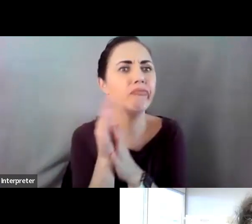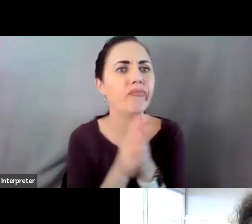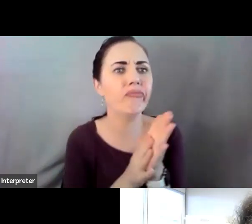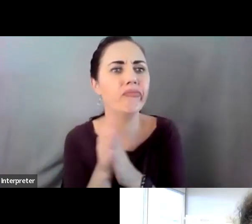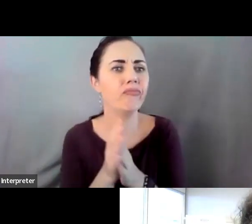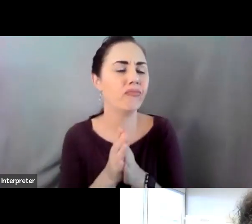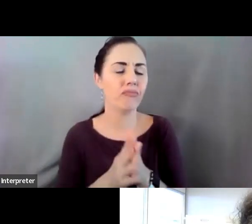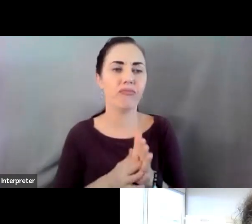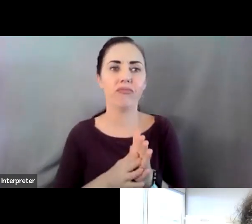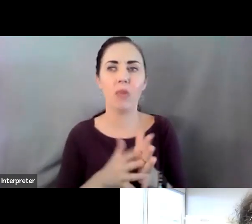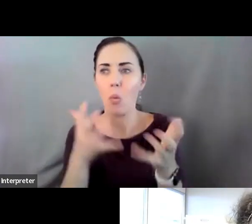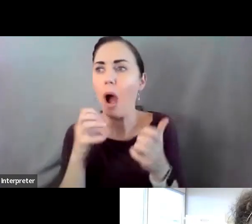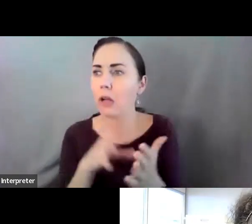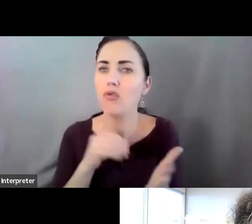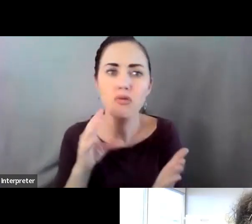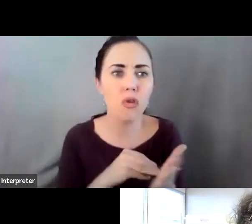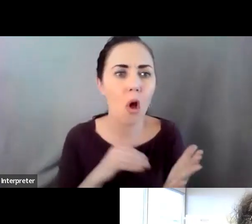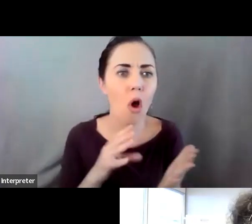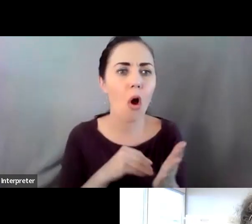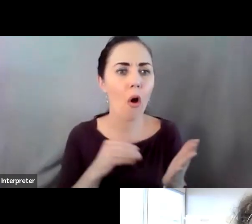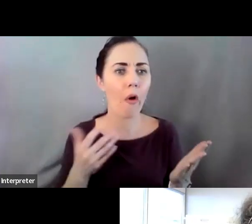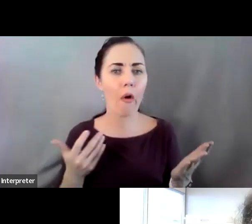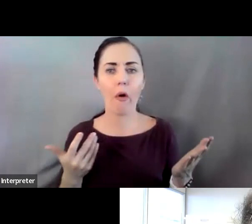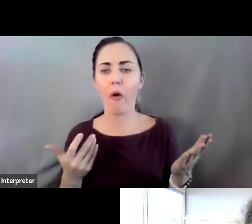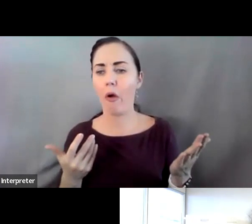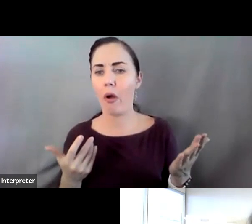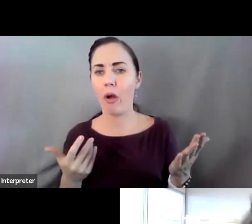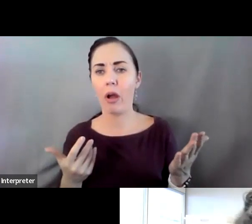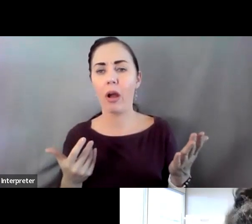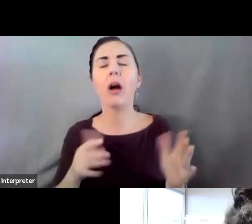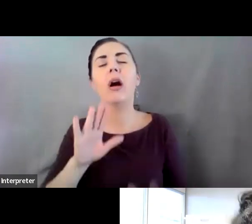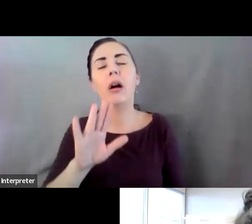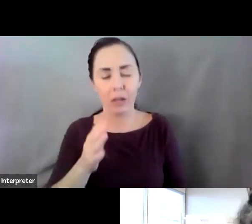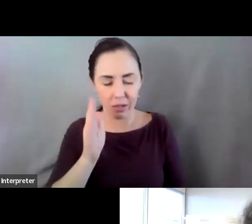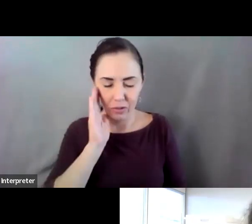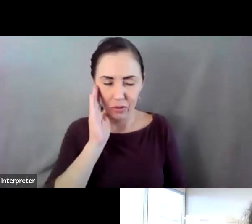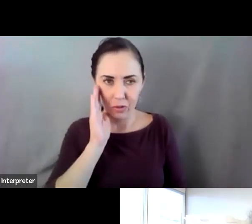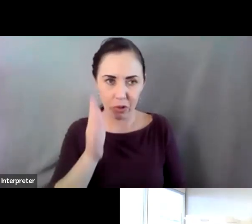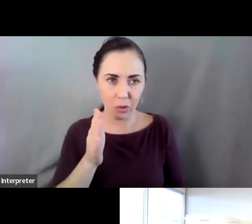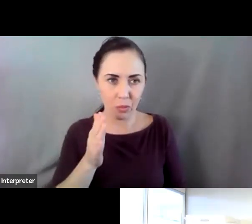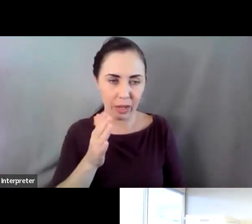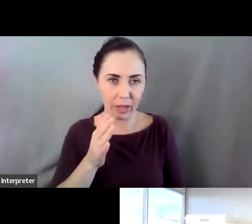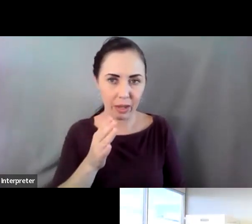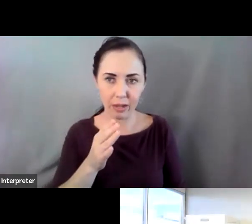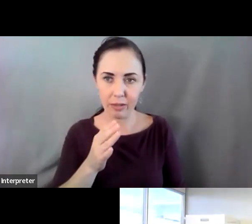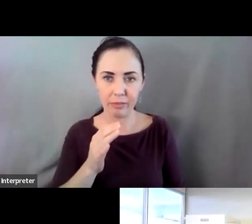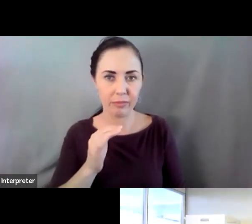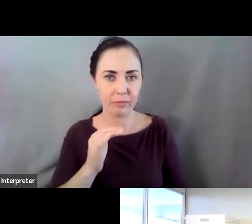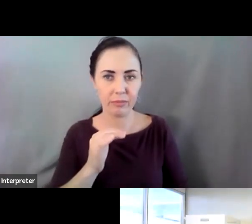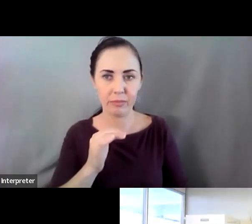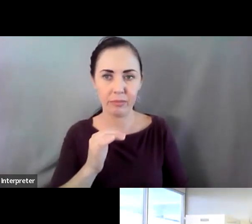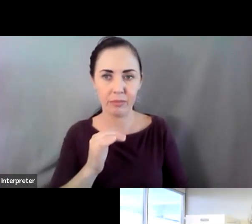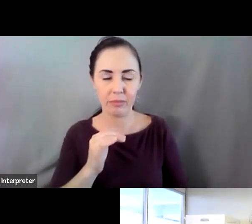really want to learn something, I think you will make the background by yourself if